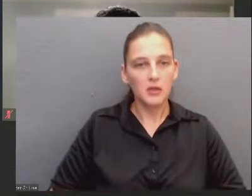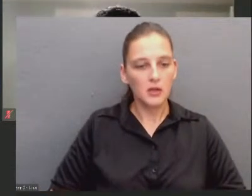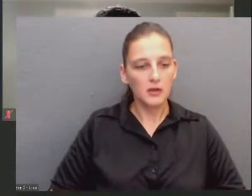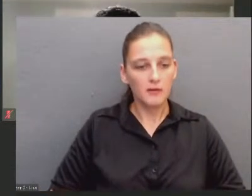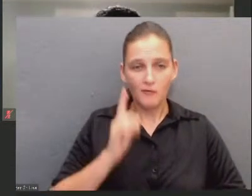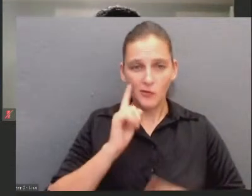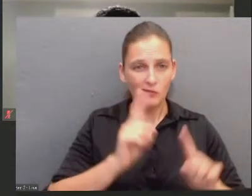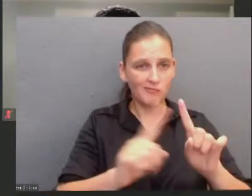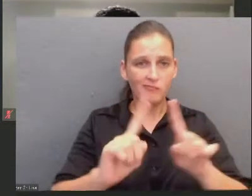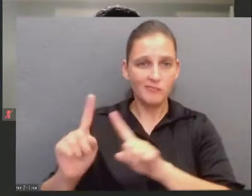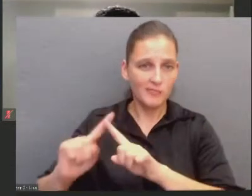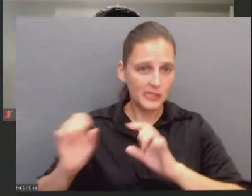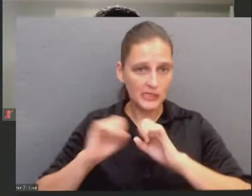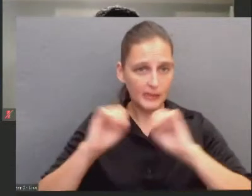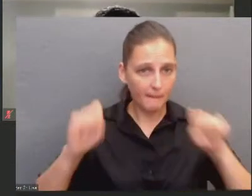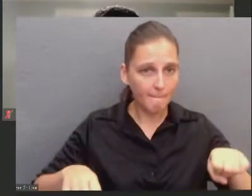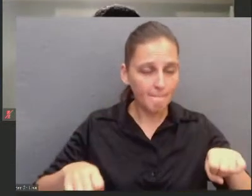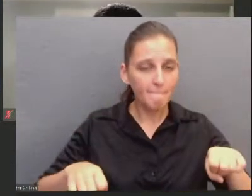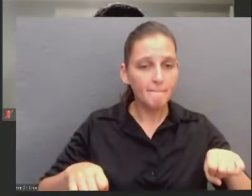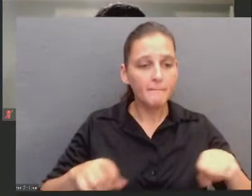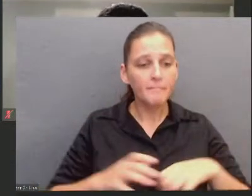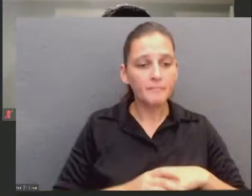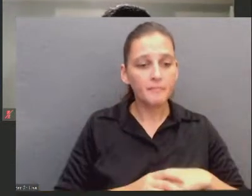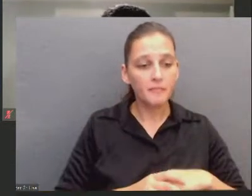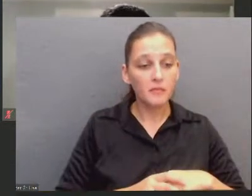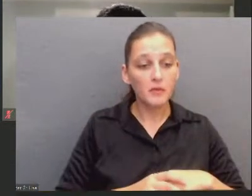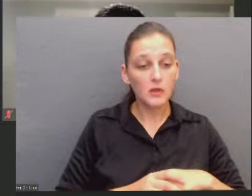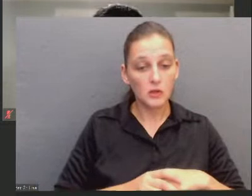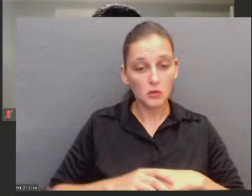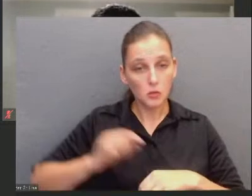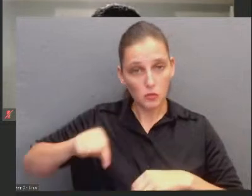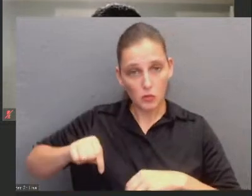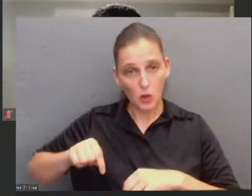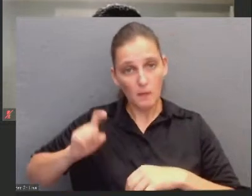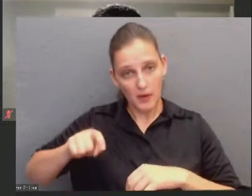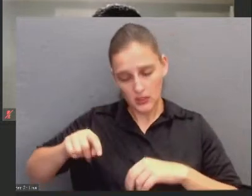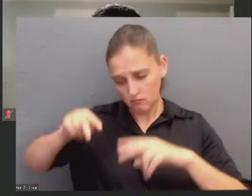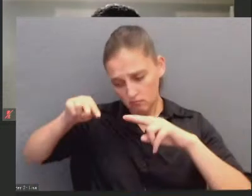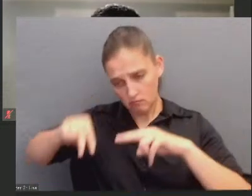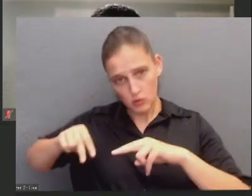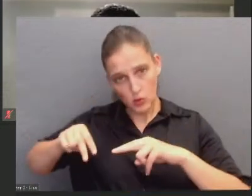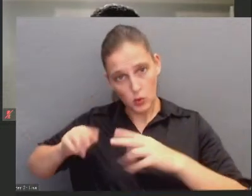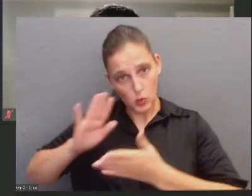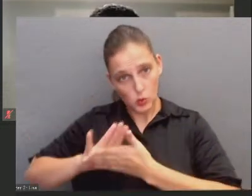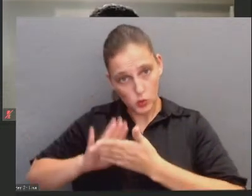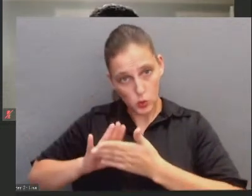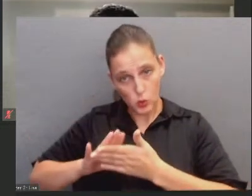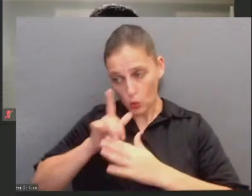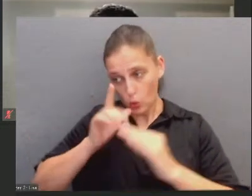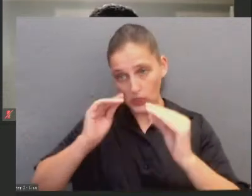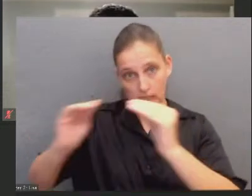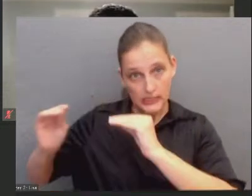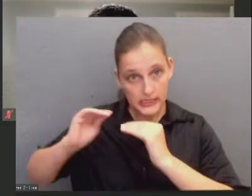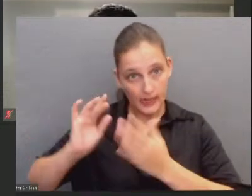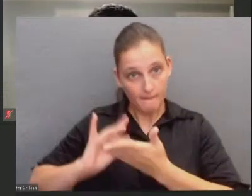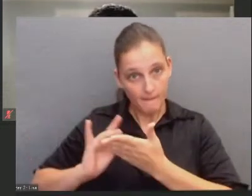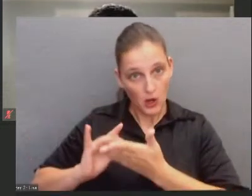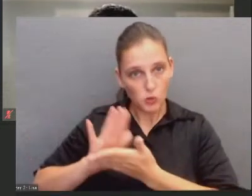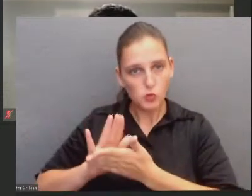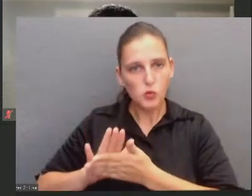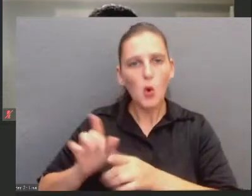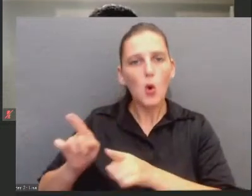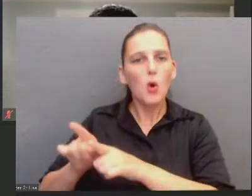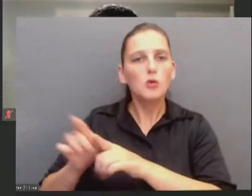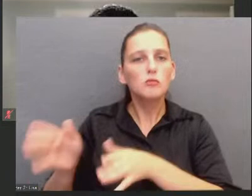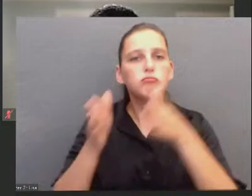as recognizing then downstream what we also need to be doing, in the postdoctoral settings, like in the